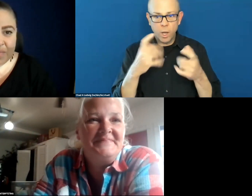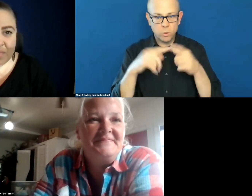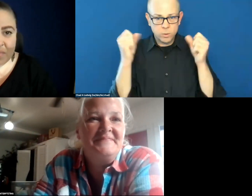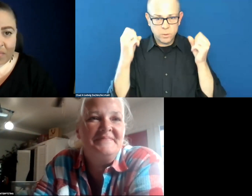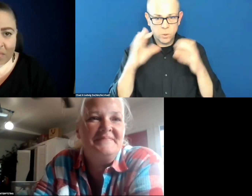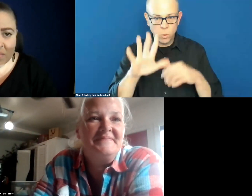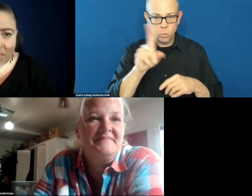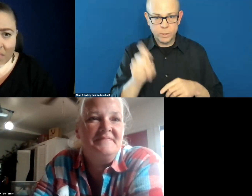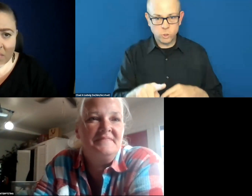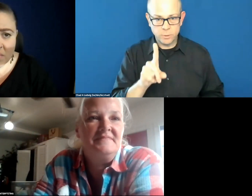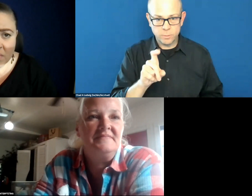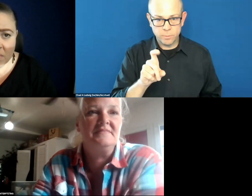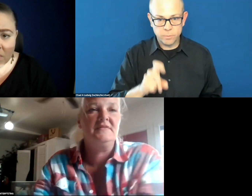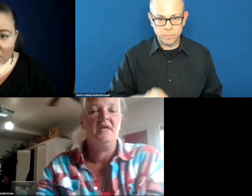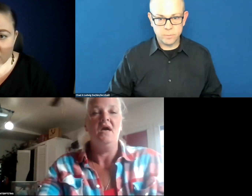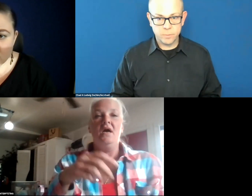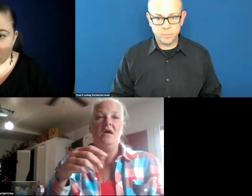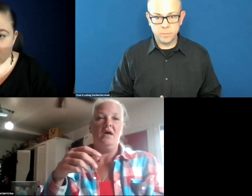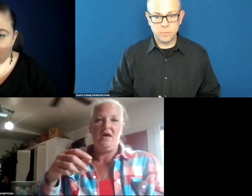Hi, Hello. hello.